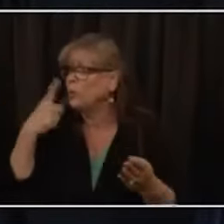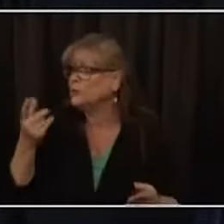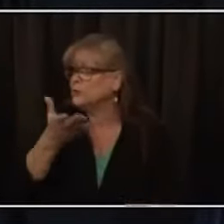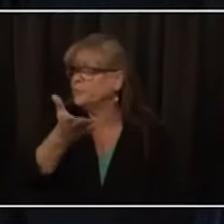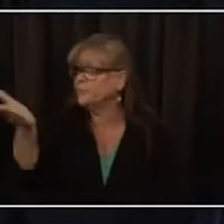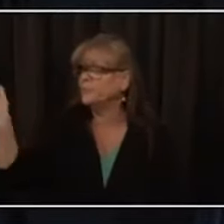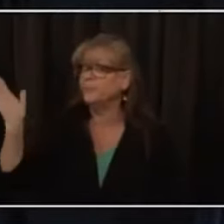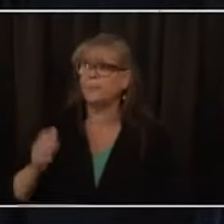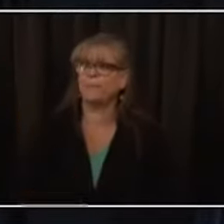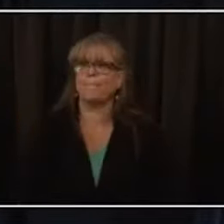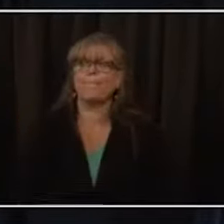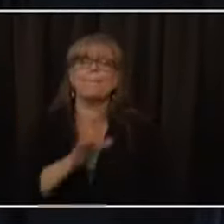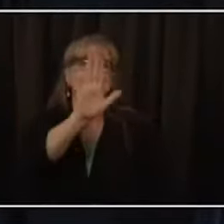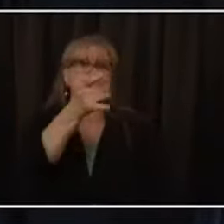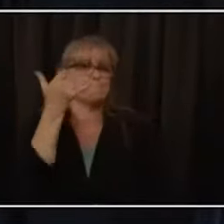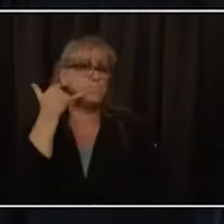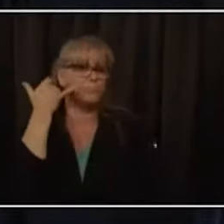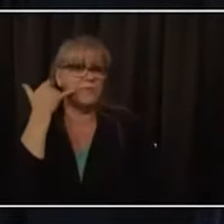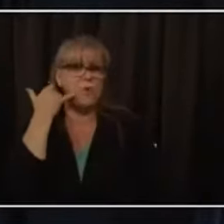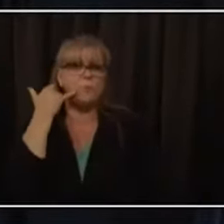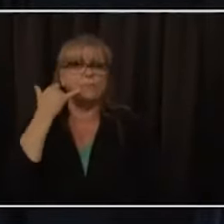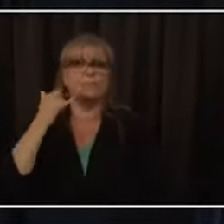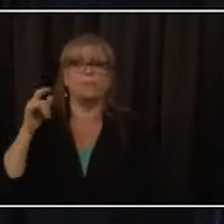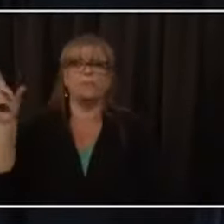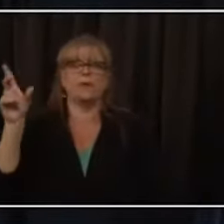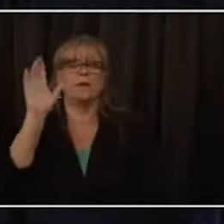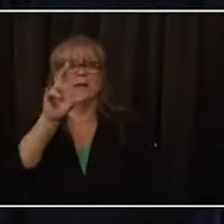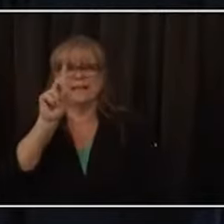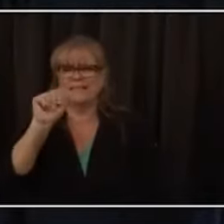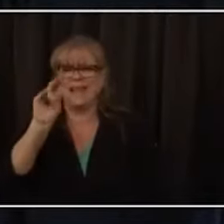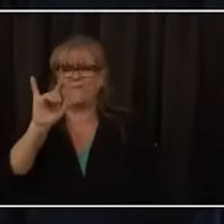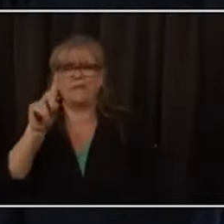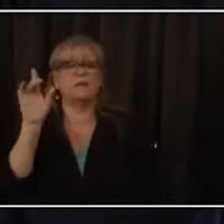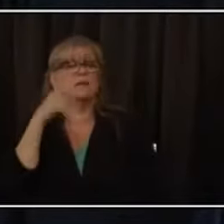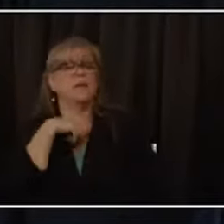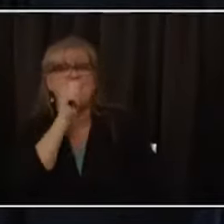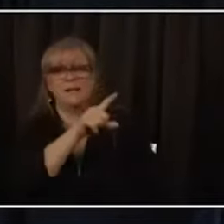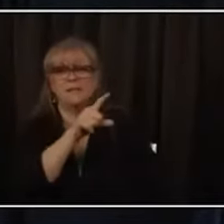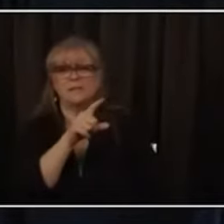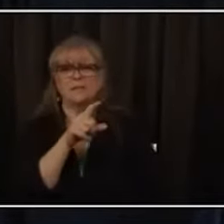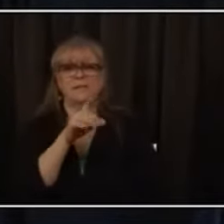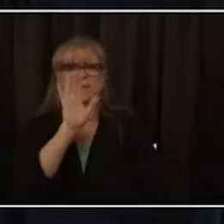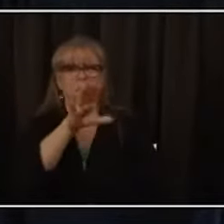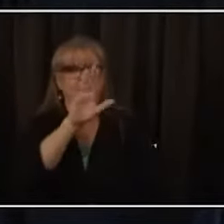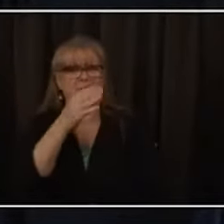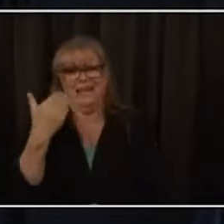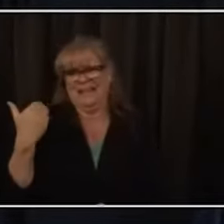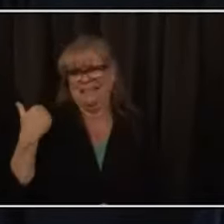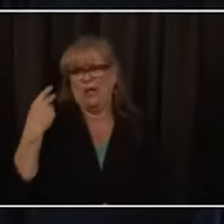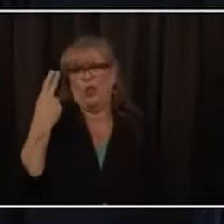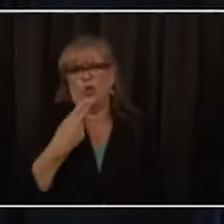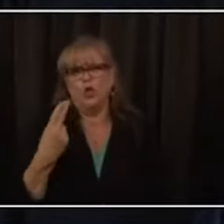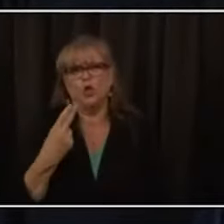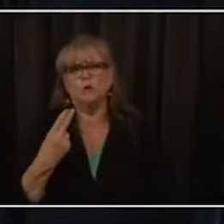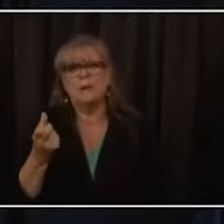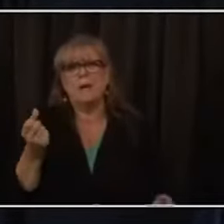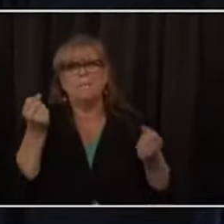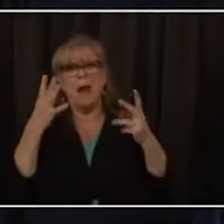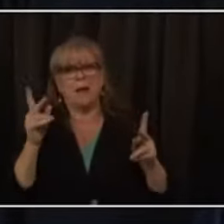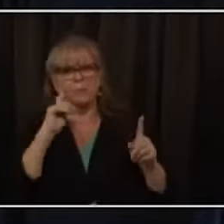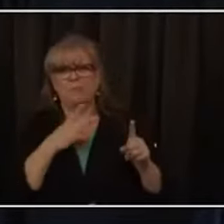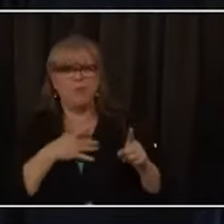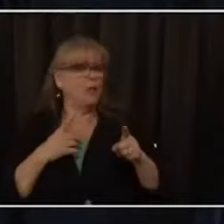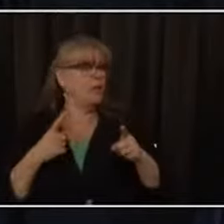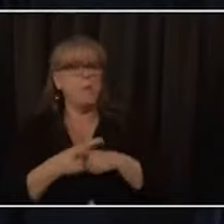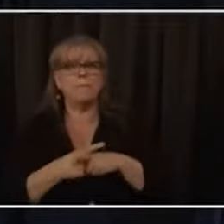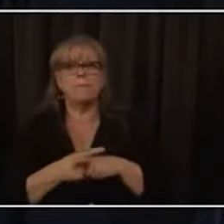Good afternoon, Governor Polis. It's David Clue with Denver 7. Last Thursday, in response to a few negative reactions to the J&J vaccine being given out